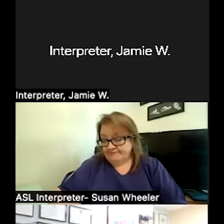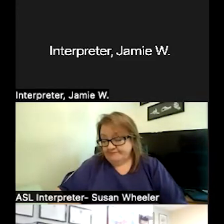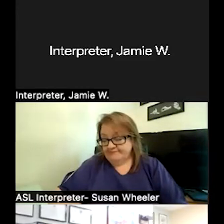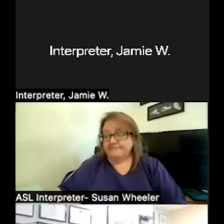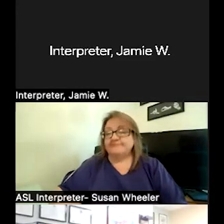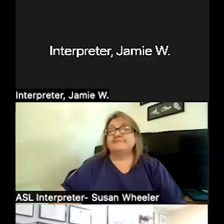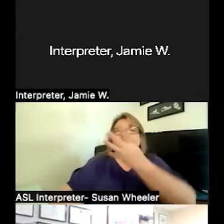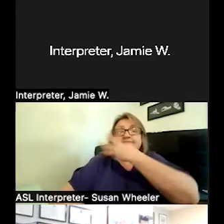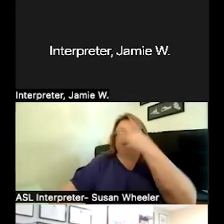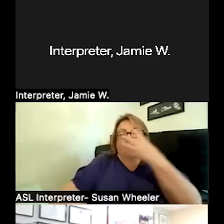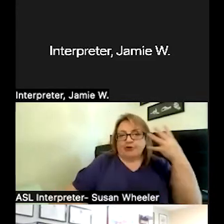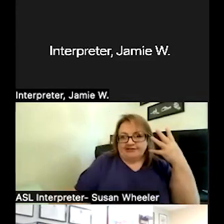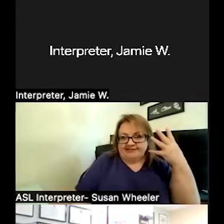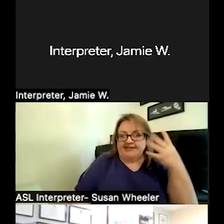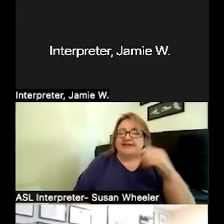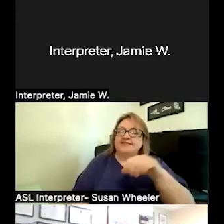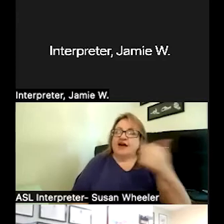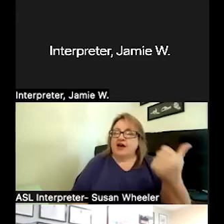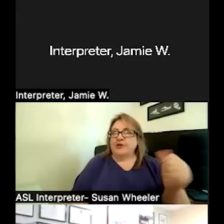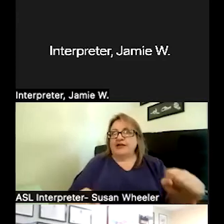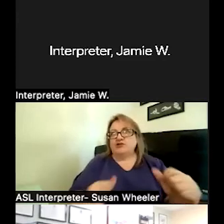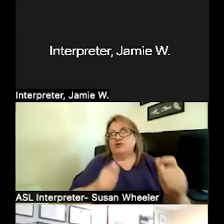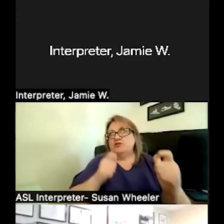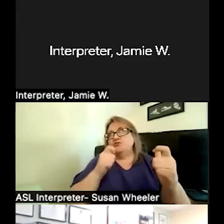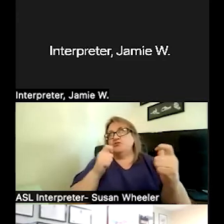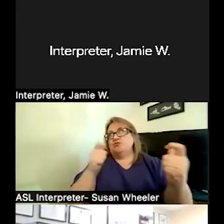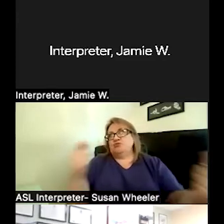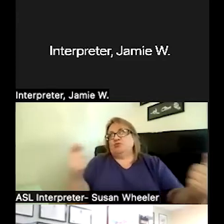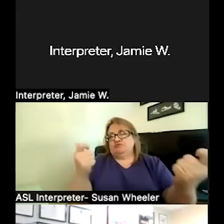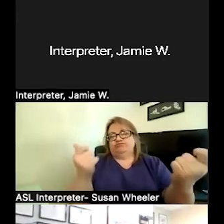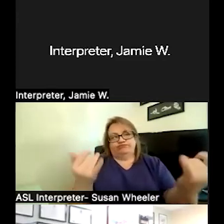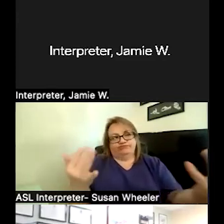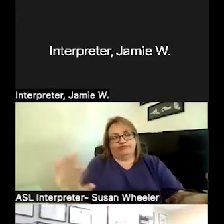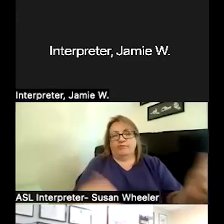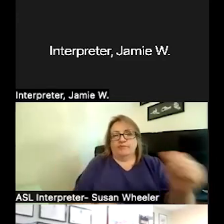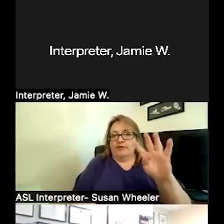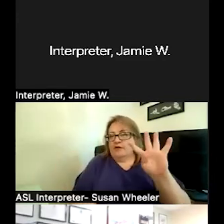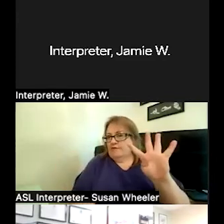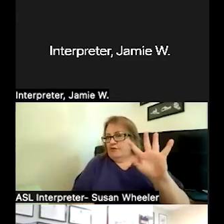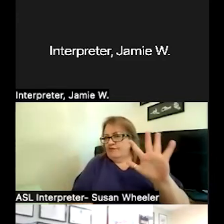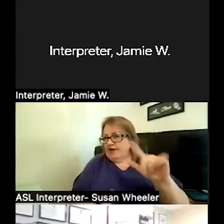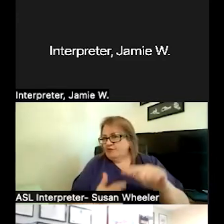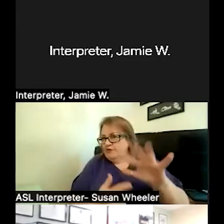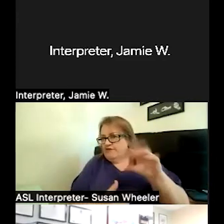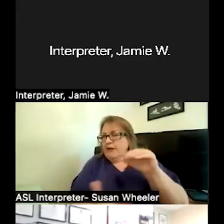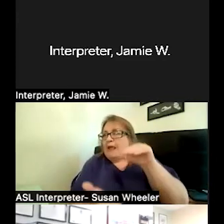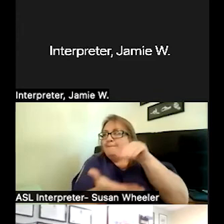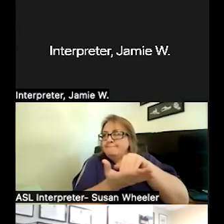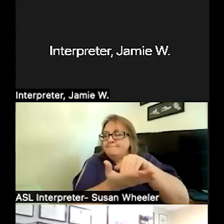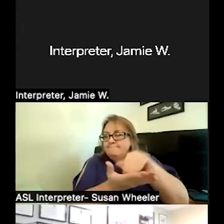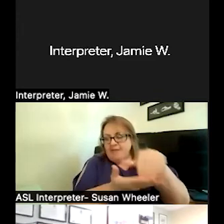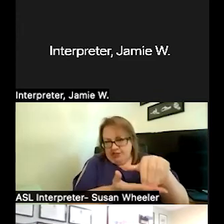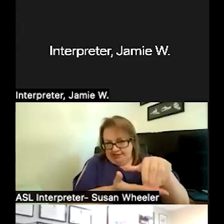Immigrants is another potentially huge area. It's estimated that there's 45 to 50 million immigrants living